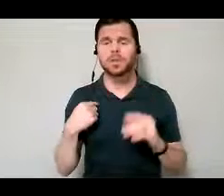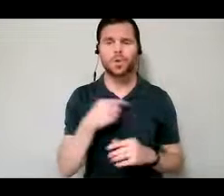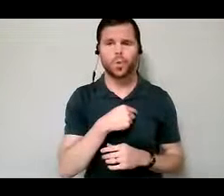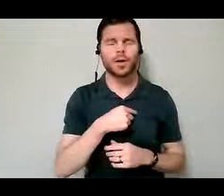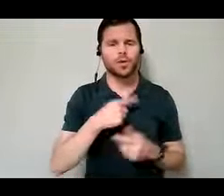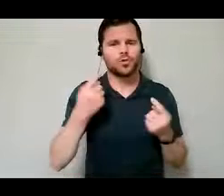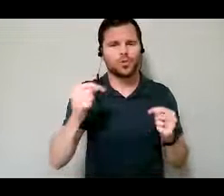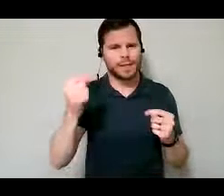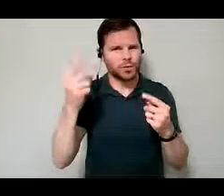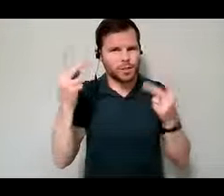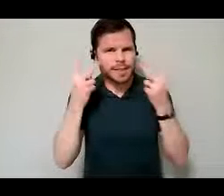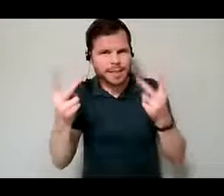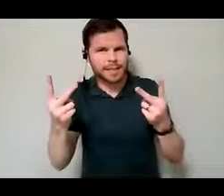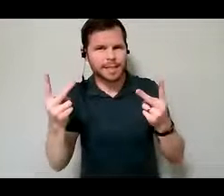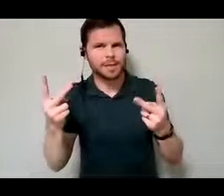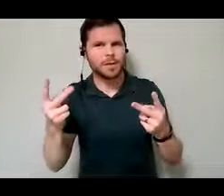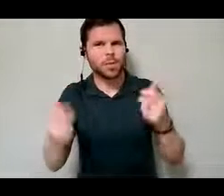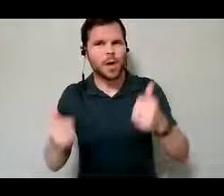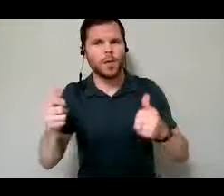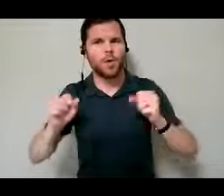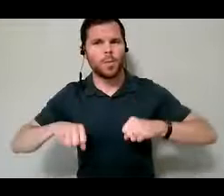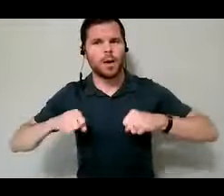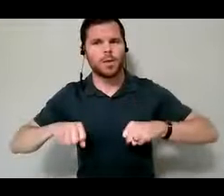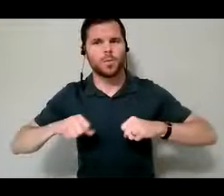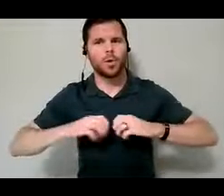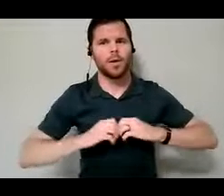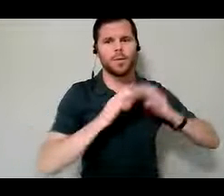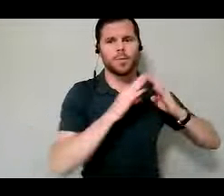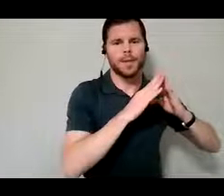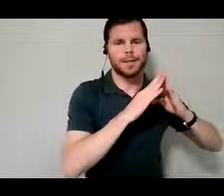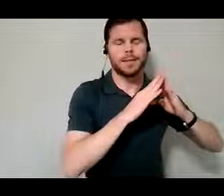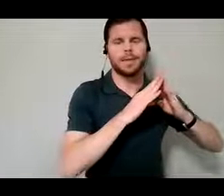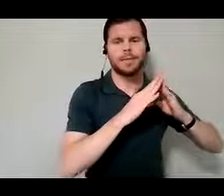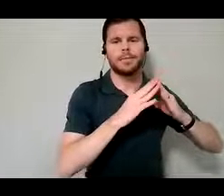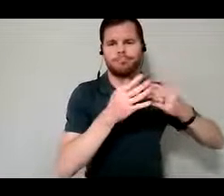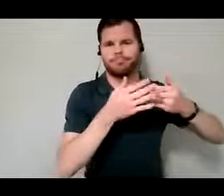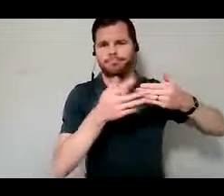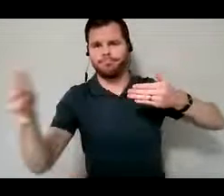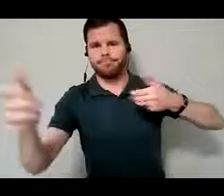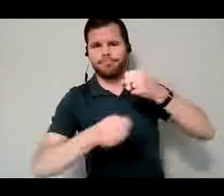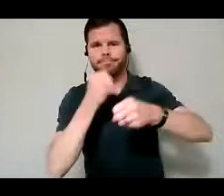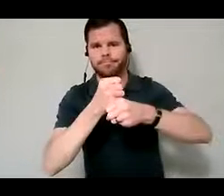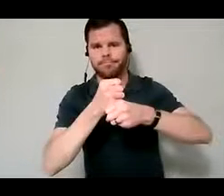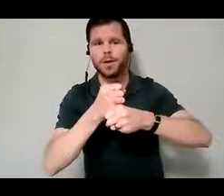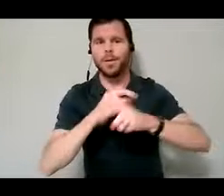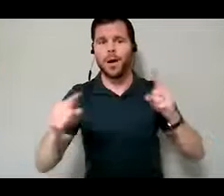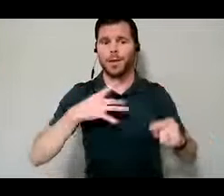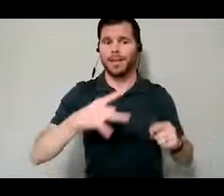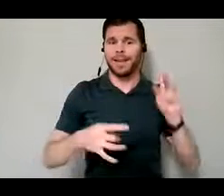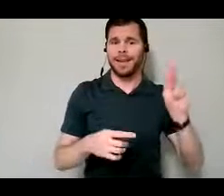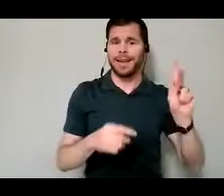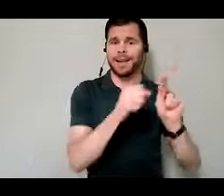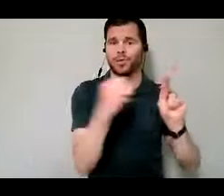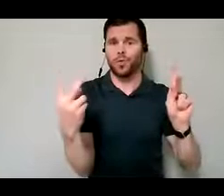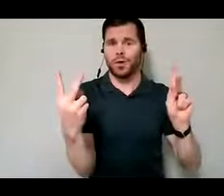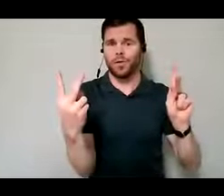possibility for us to implement in the next years. But we like that it's a K-12 system, so that we'd all be in the same